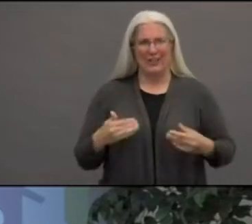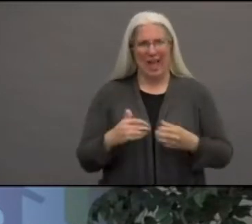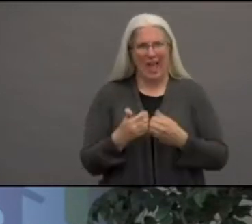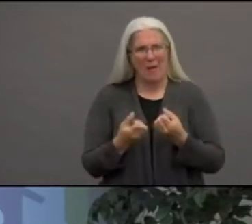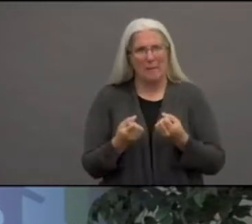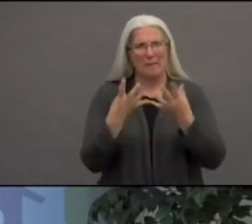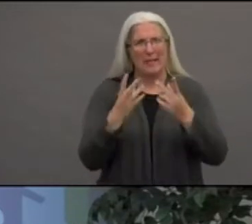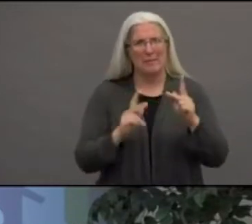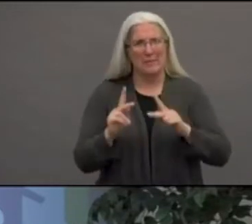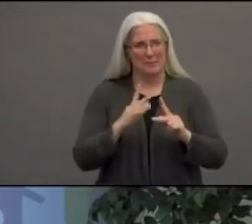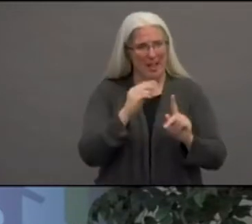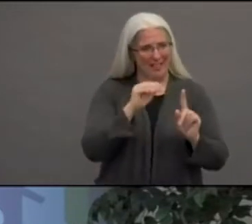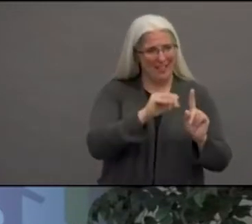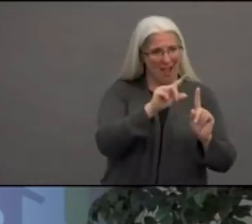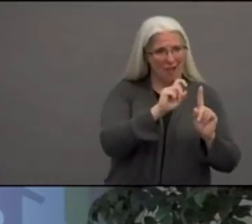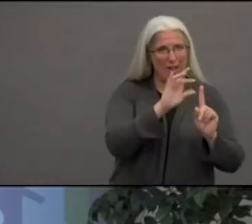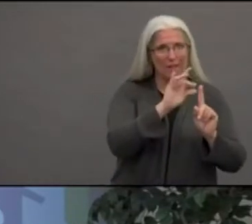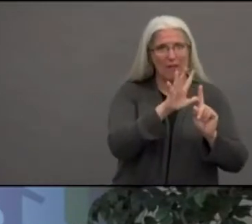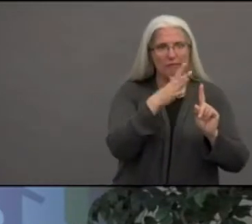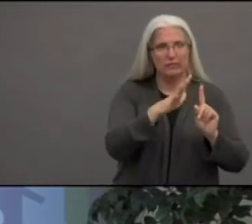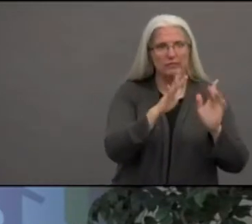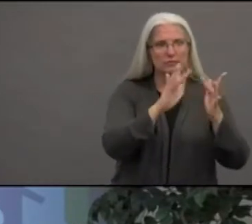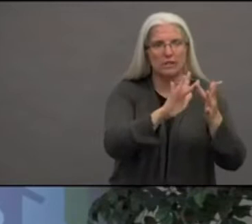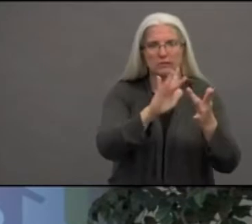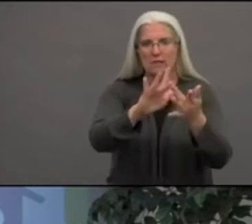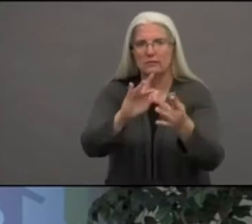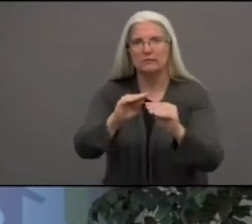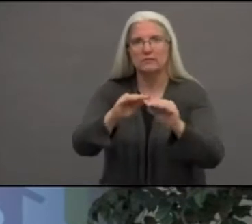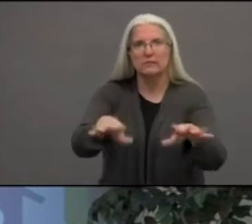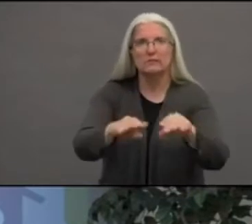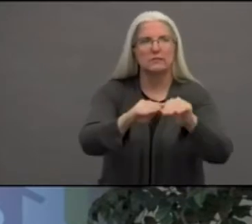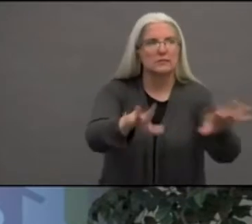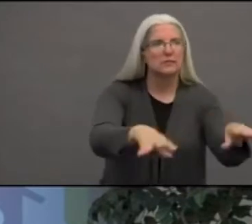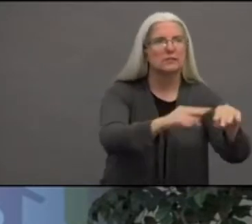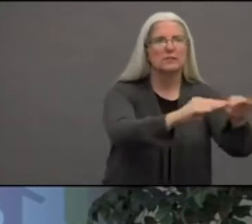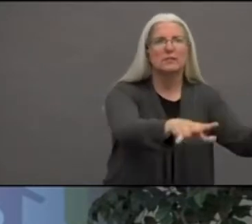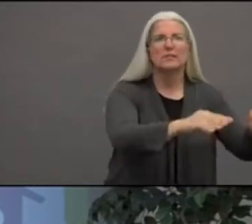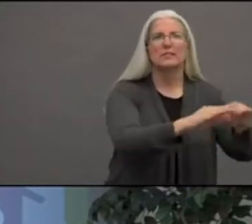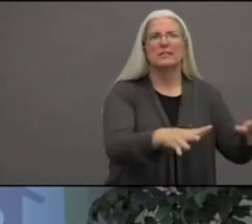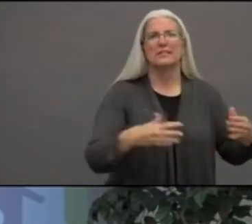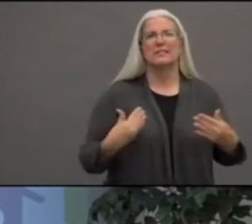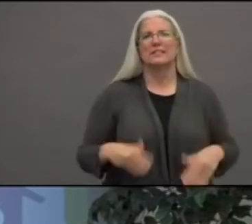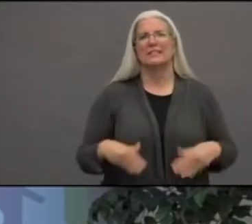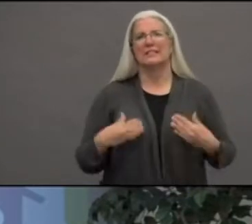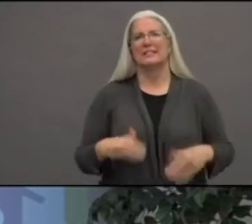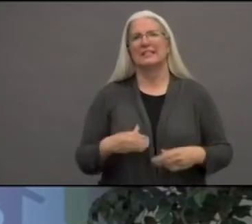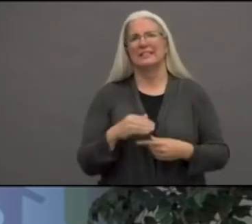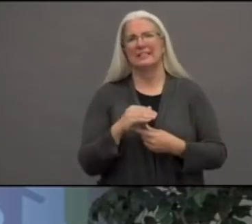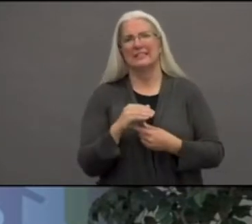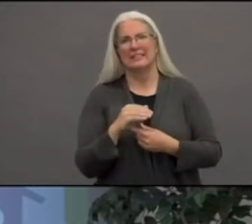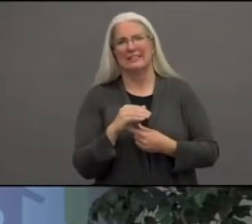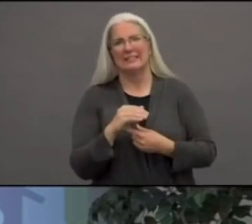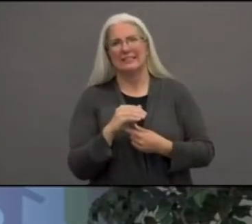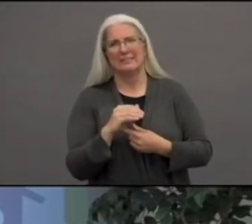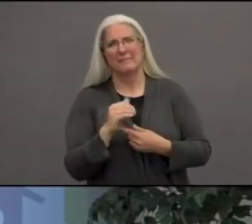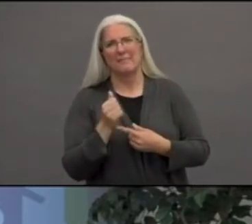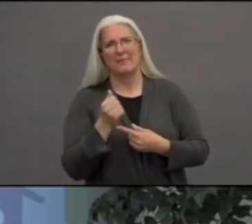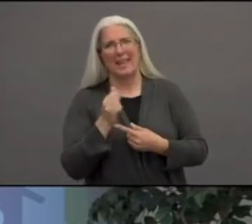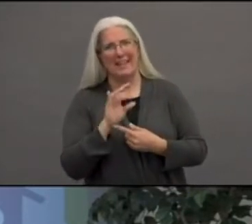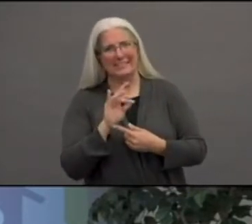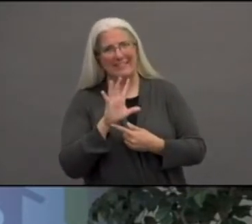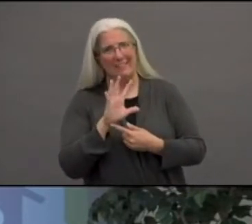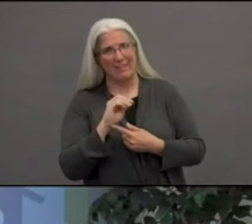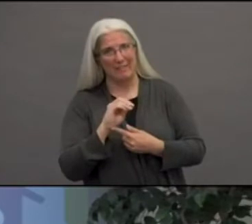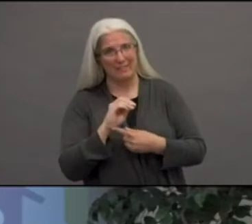people. That gets us to 1850. I'm a little nervous with my math here. That gets us to 1850. Right.